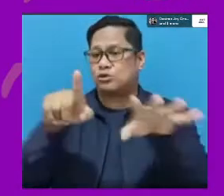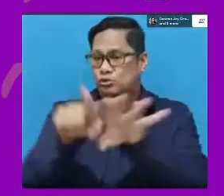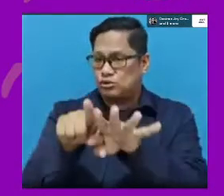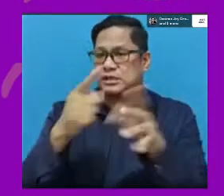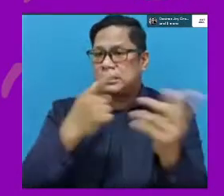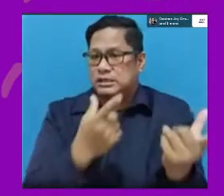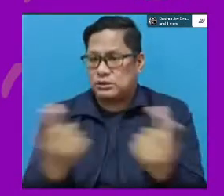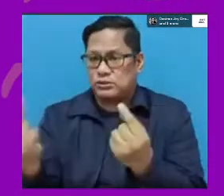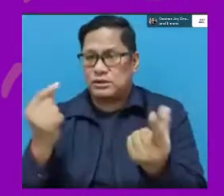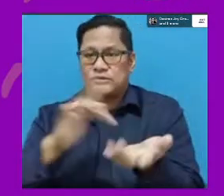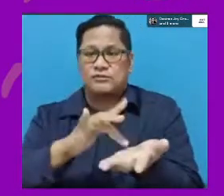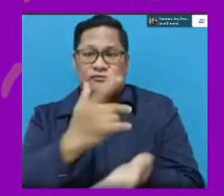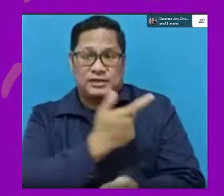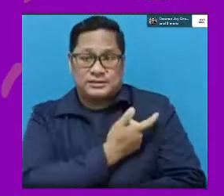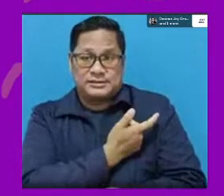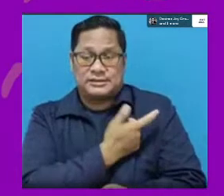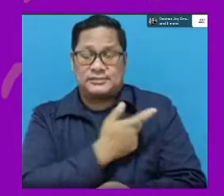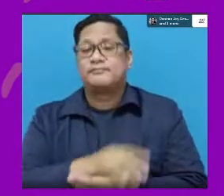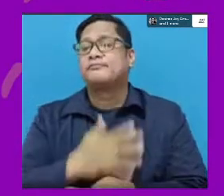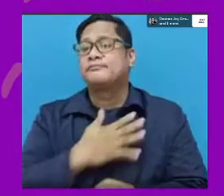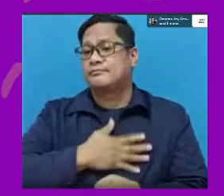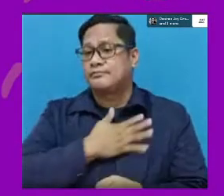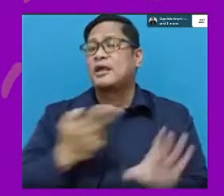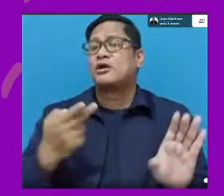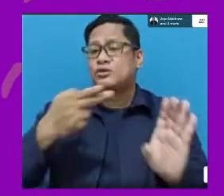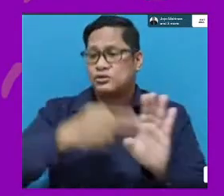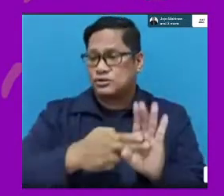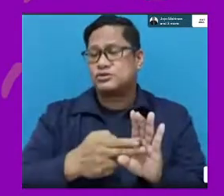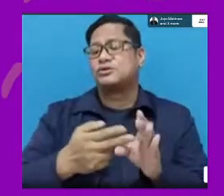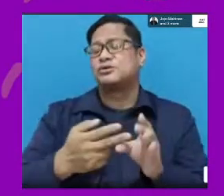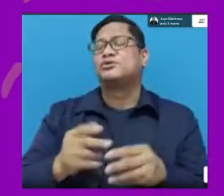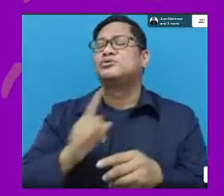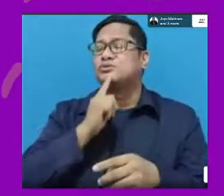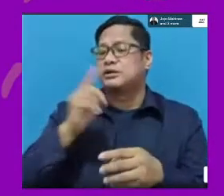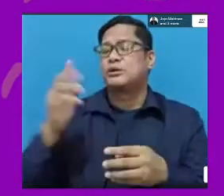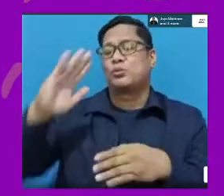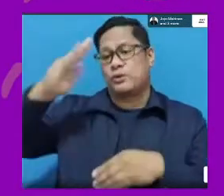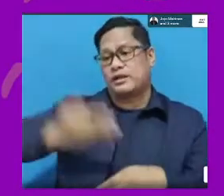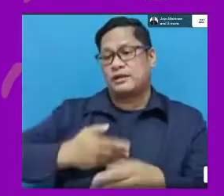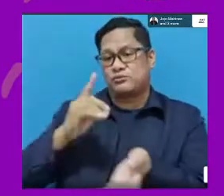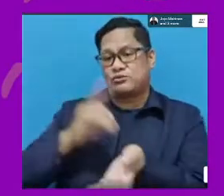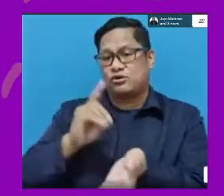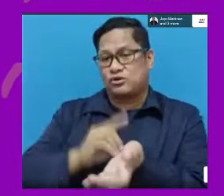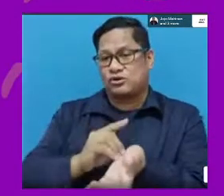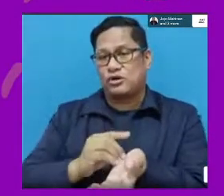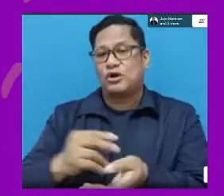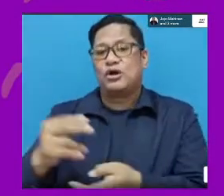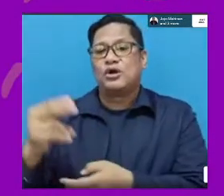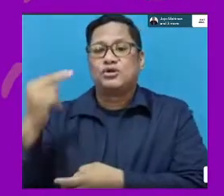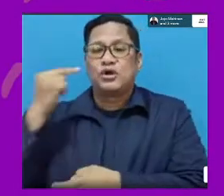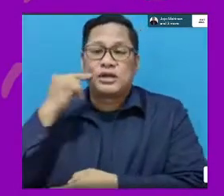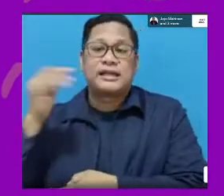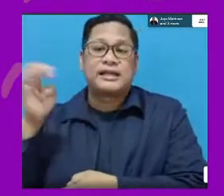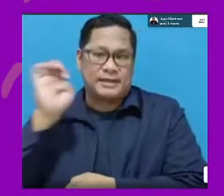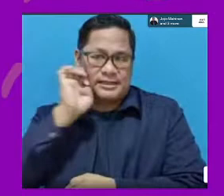of the vaccine. Please join me in welcoming Dr. Norilyn Evangelista.